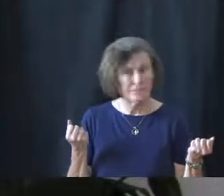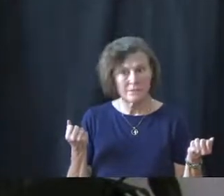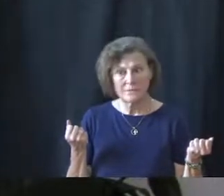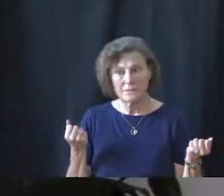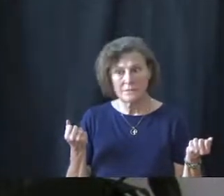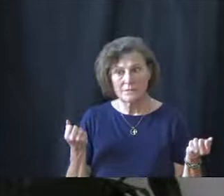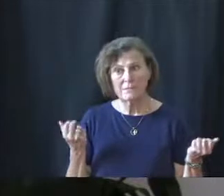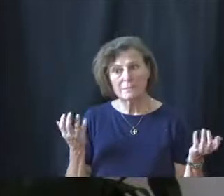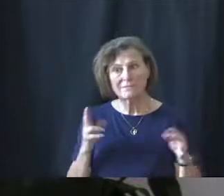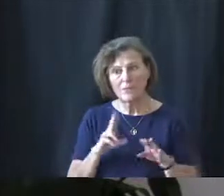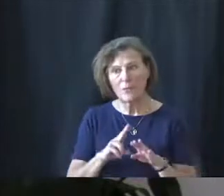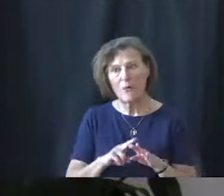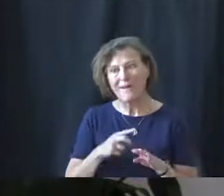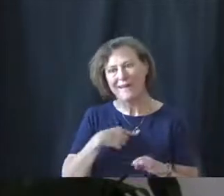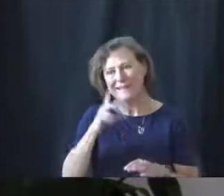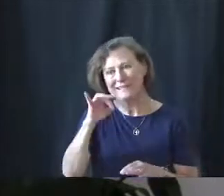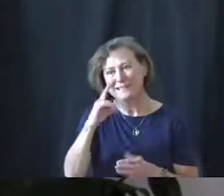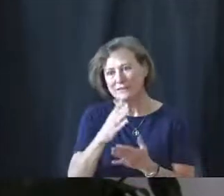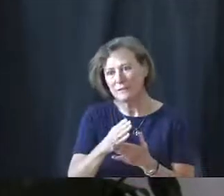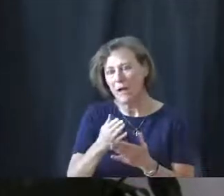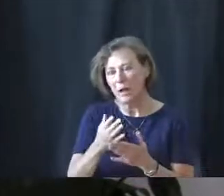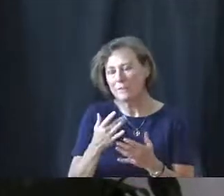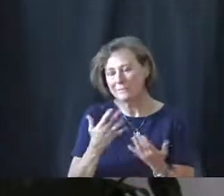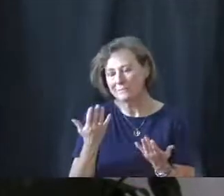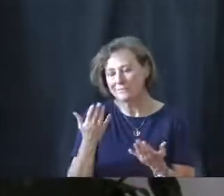I did stop at some point.